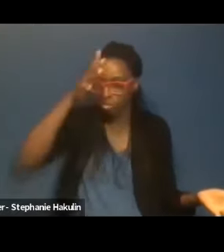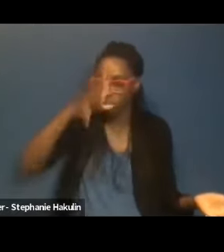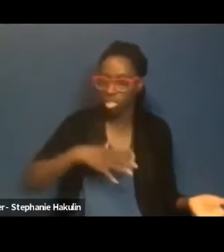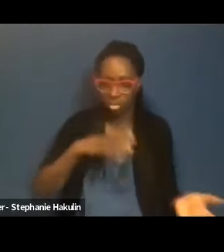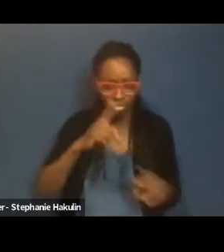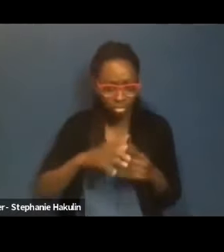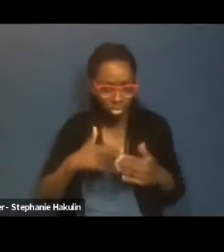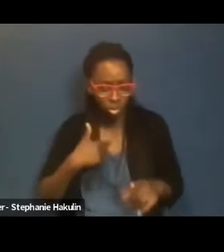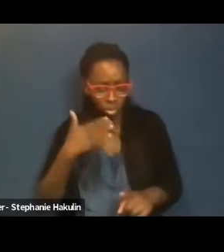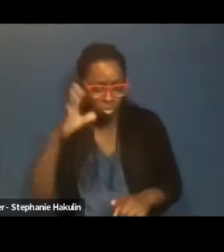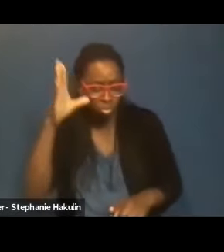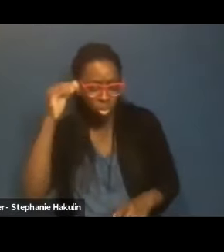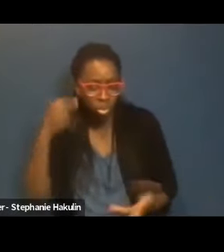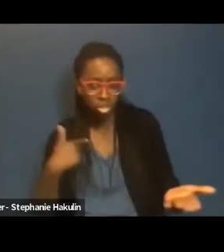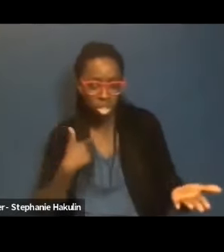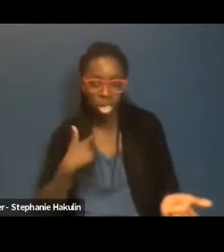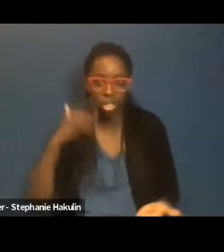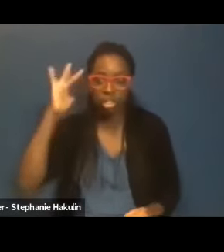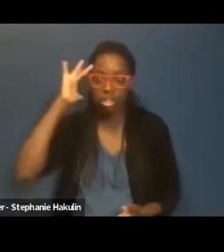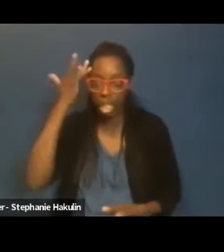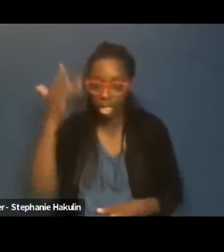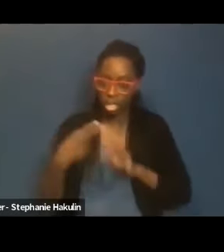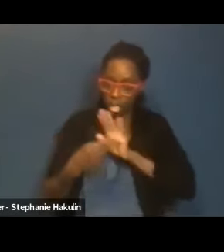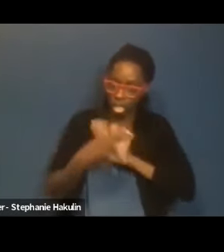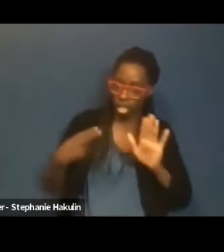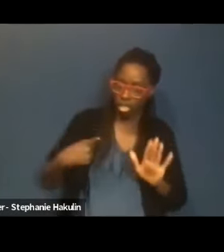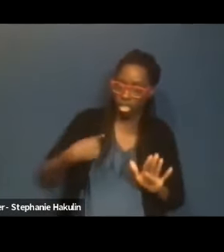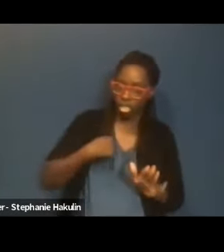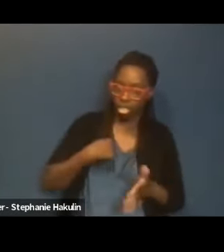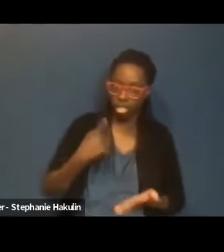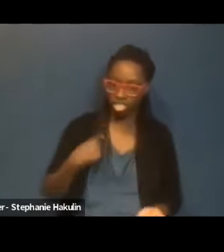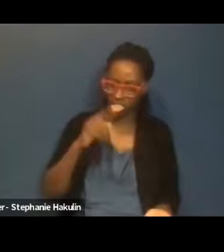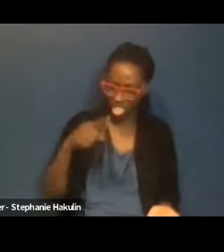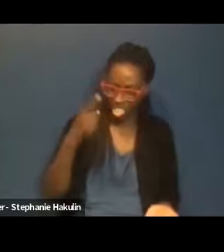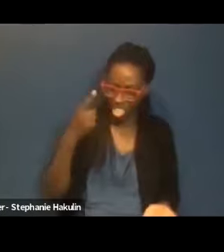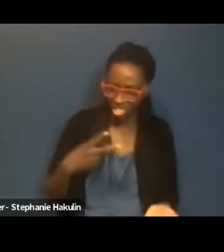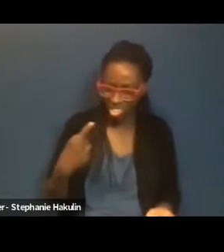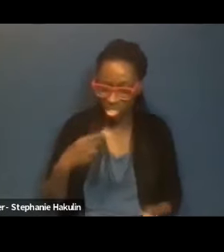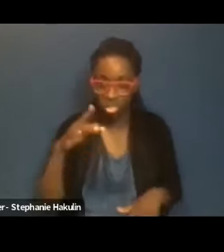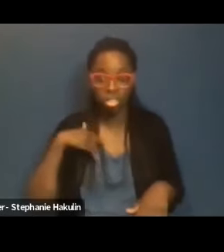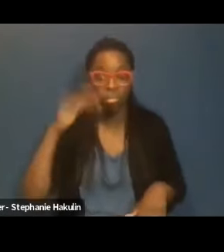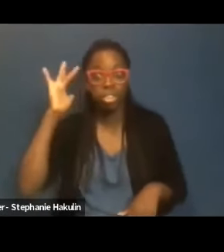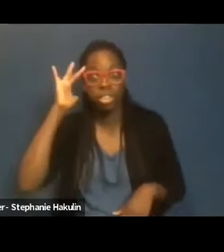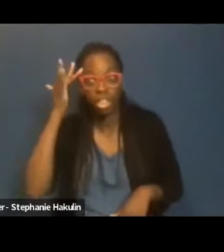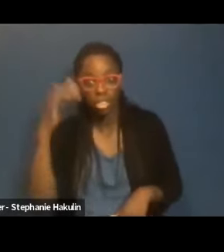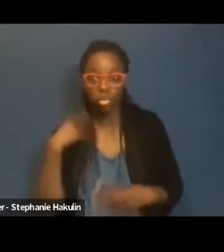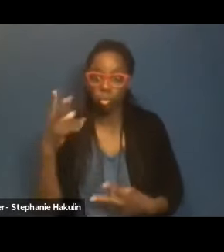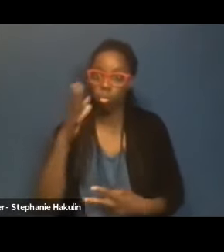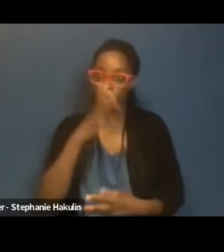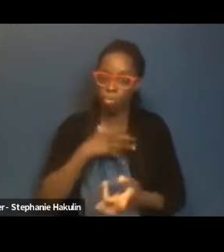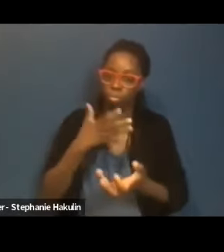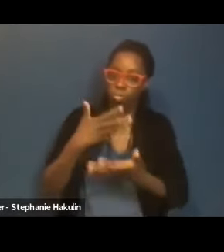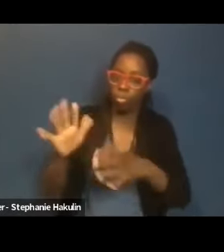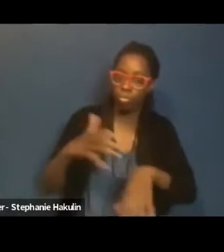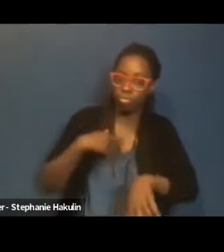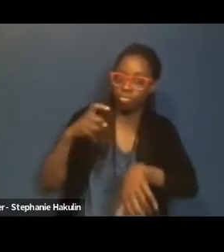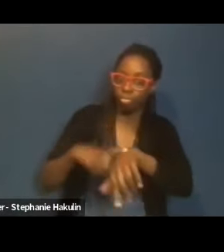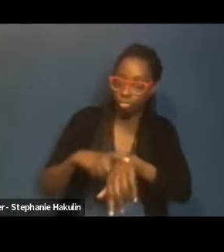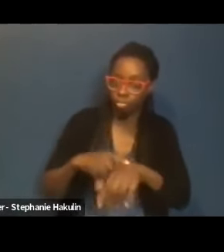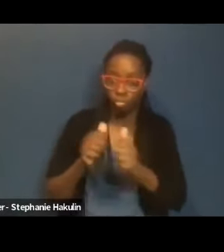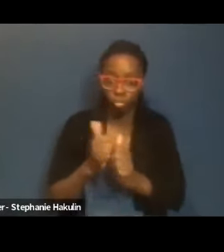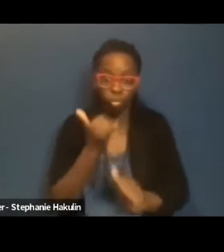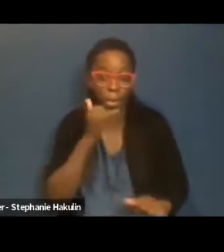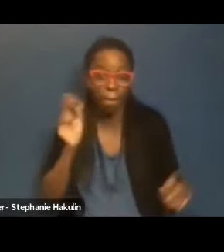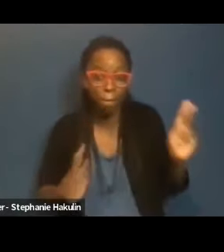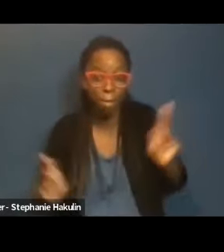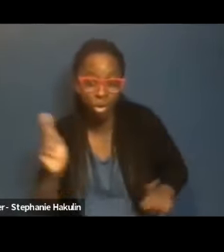indicted of a crime only half of us committed. We are tired of watching women waste their time with the wrong ones. We are tired of seeing women getting locked up without the keys to